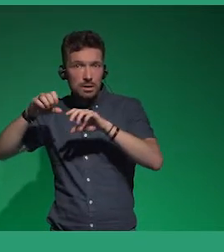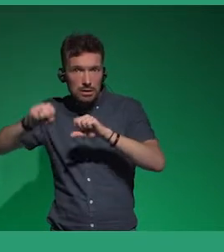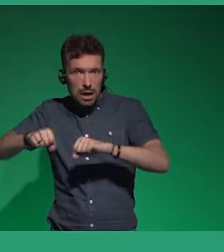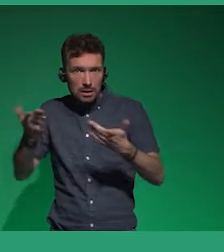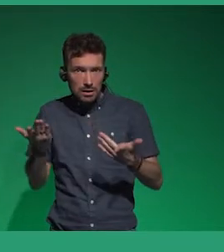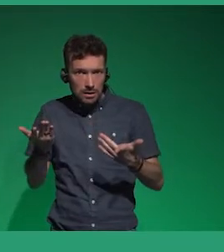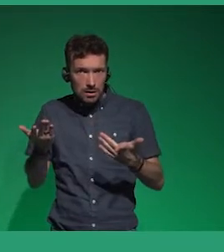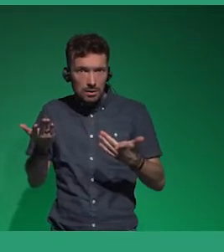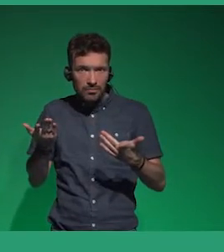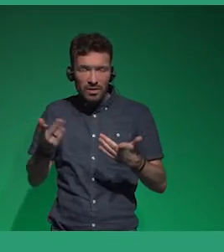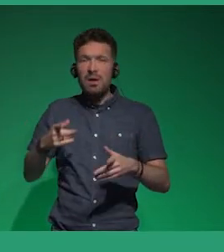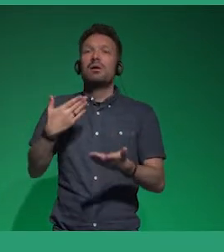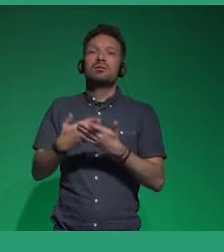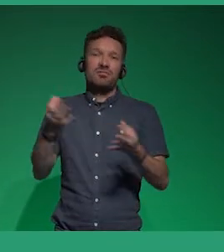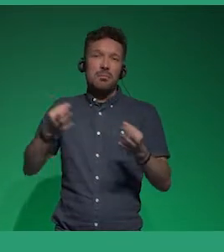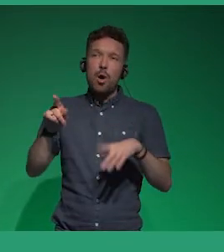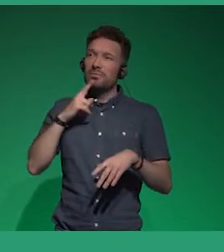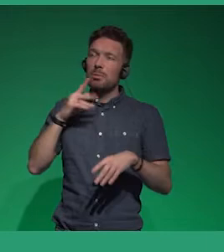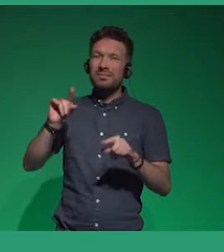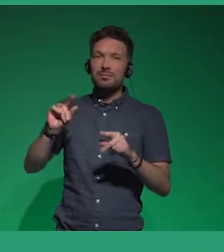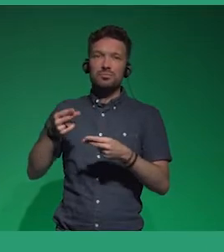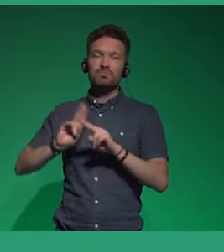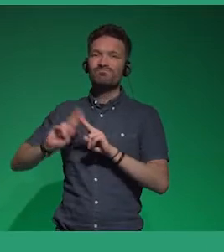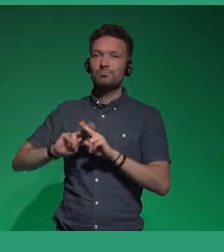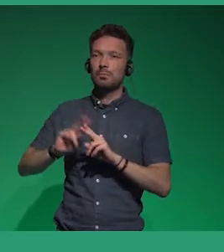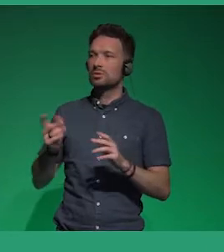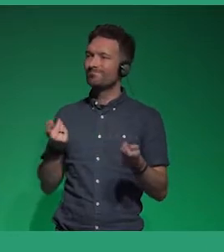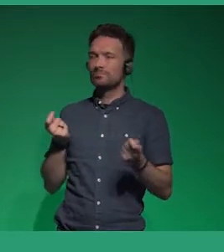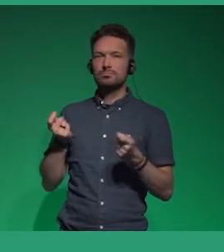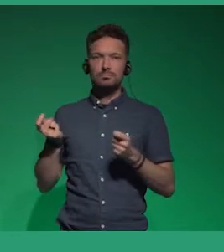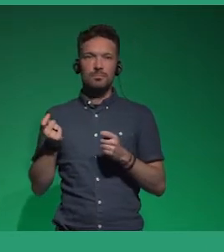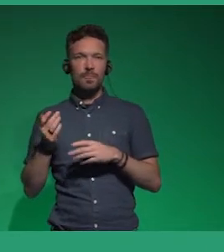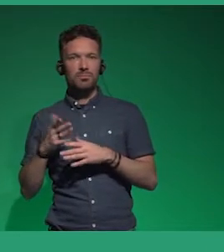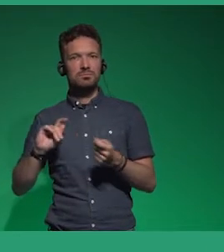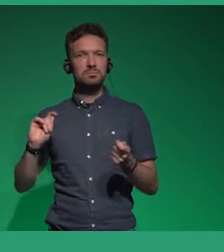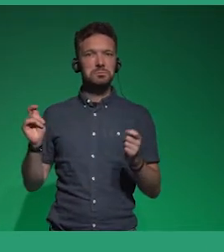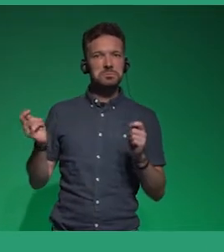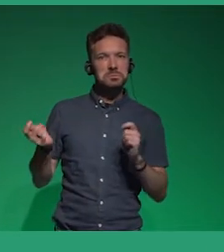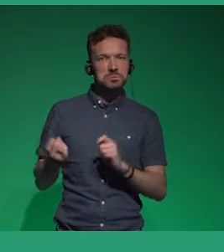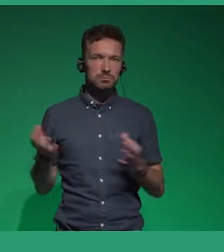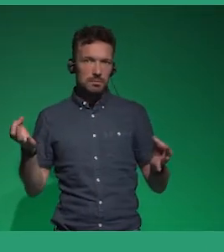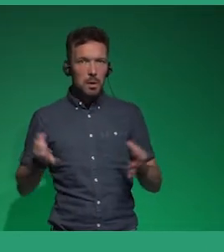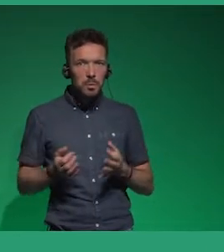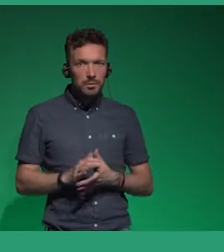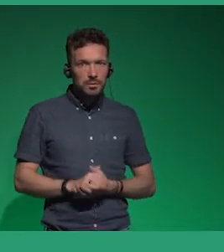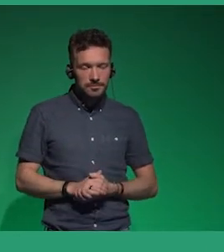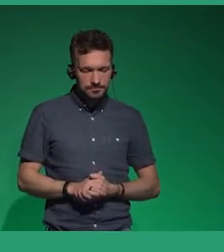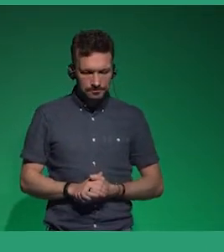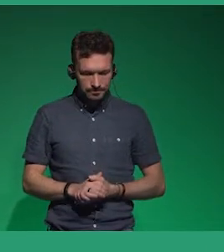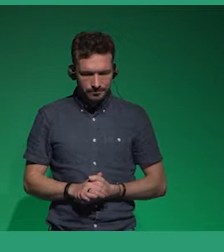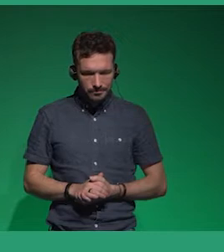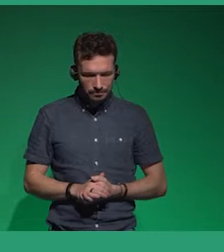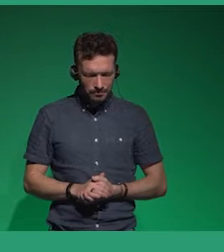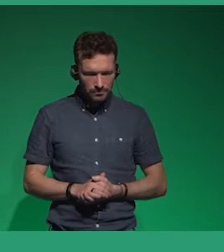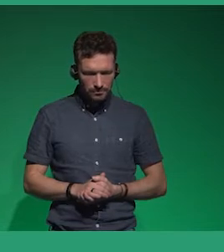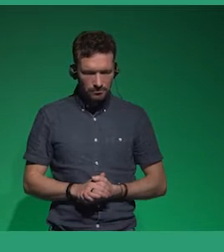ecosystem restoration. To address this, we set up two experiments inside of oil palm